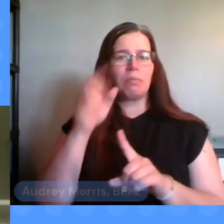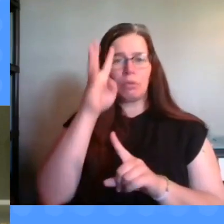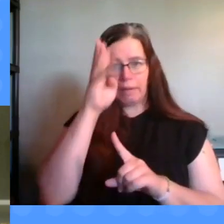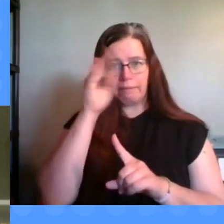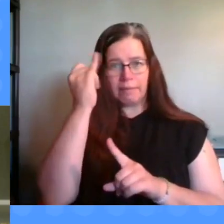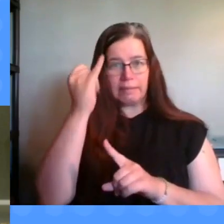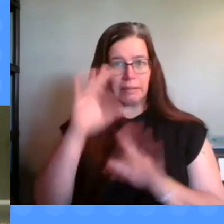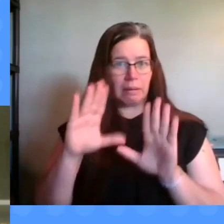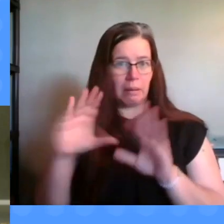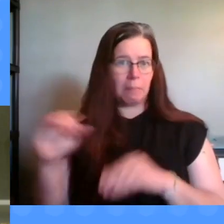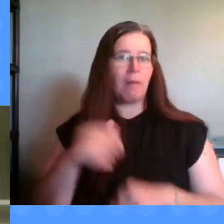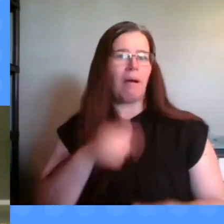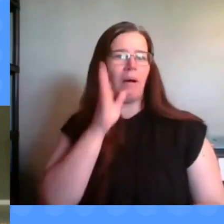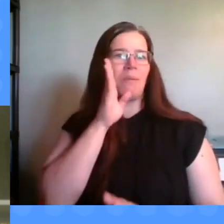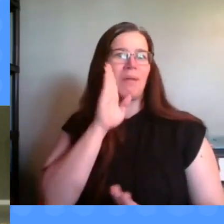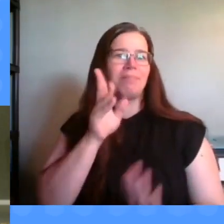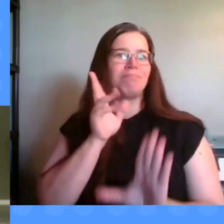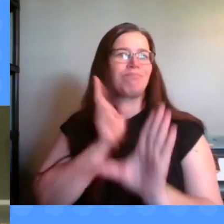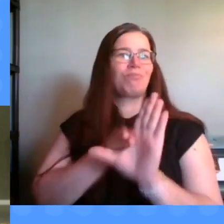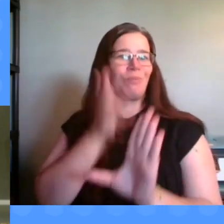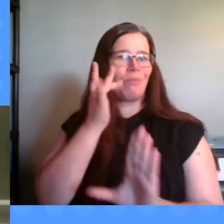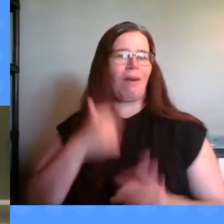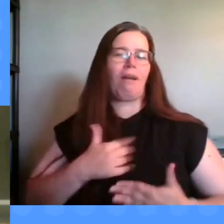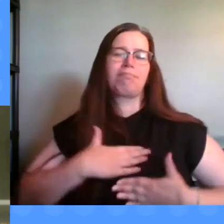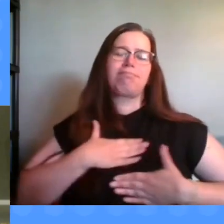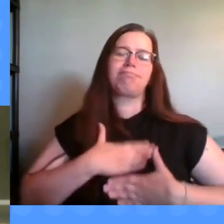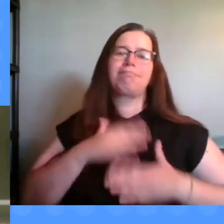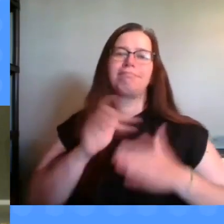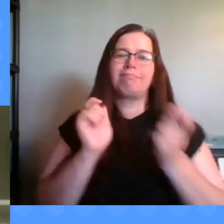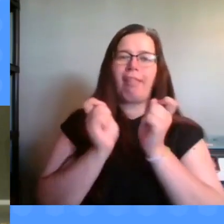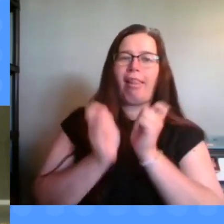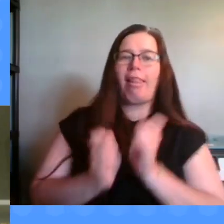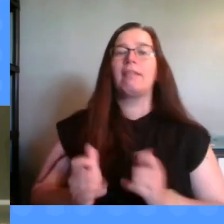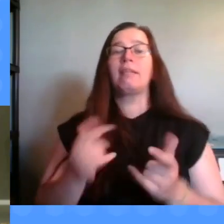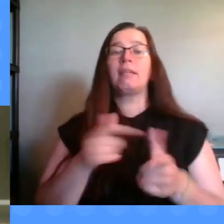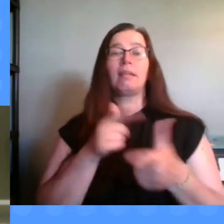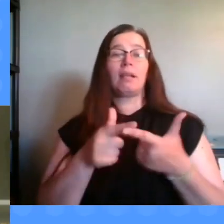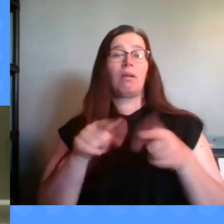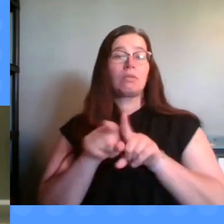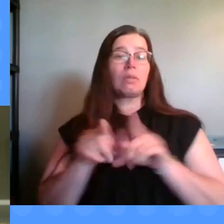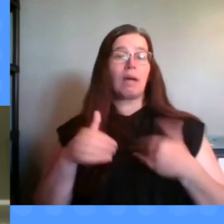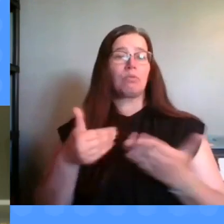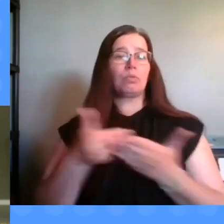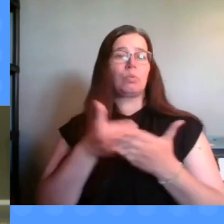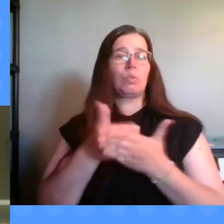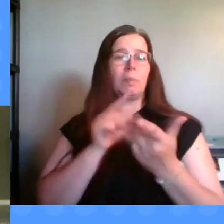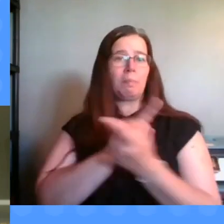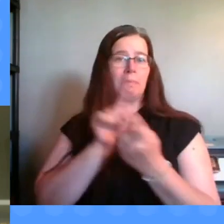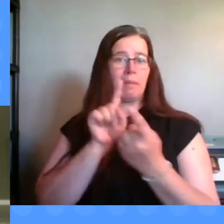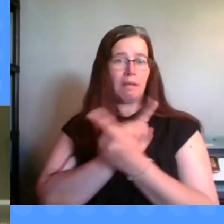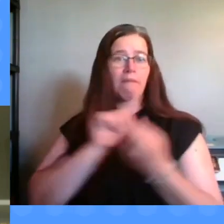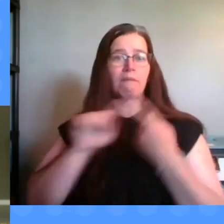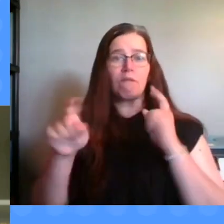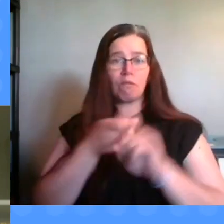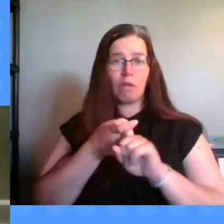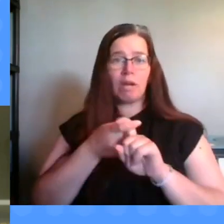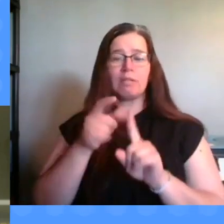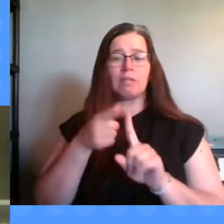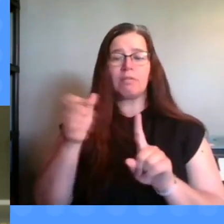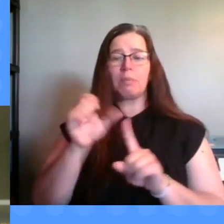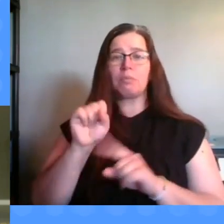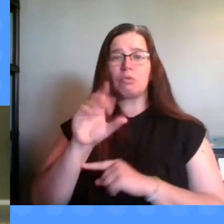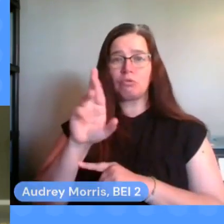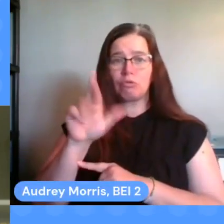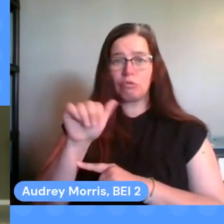joining you all during those breaks. We have a new Meet the Friends of Scratch Team segment where you can join our wonderful friends